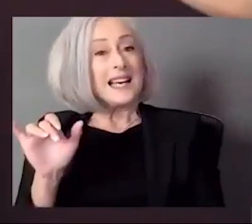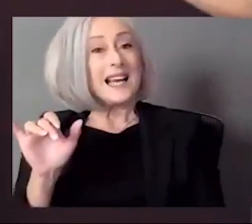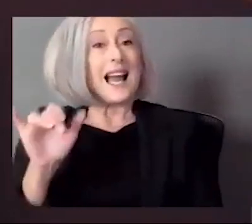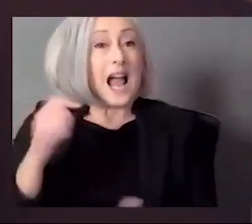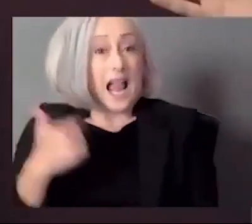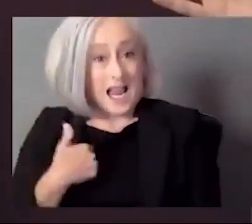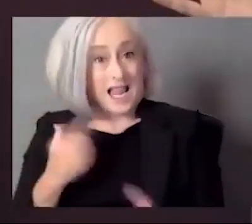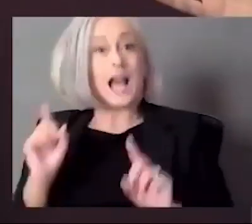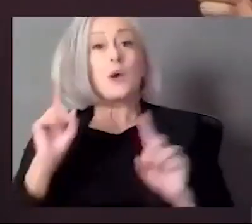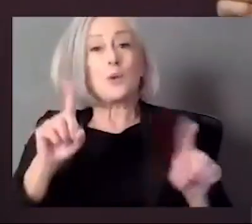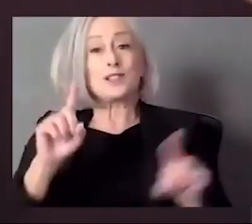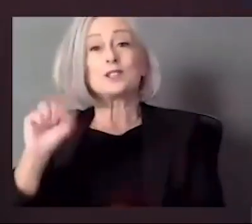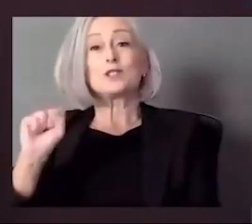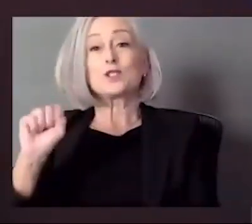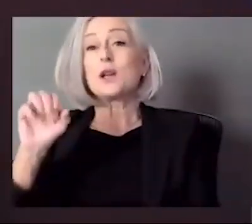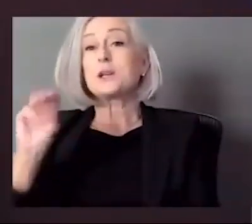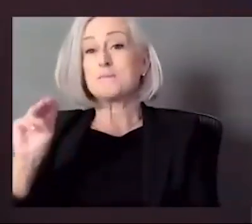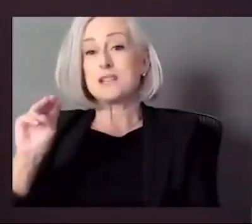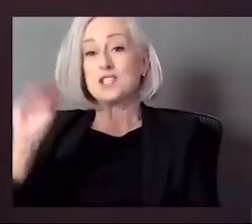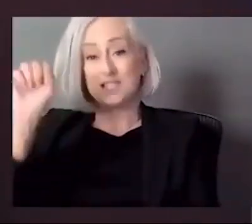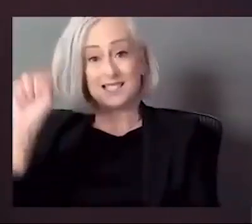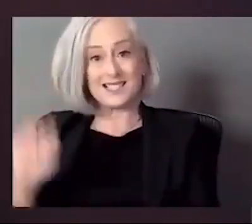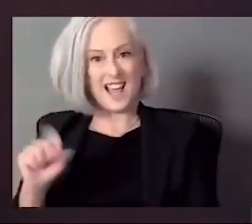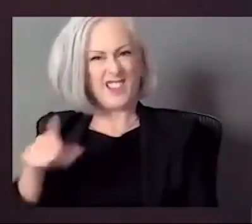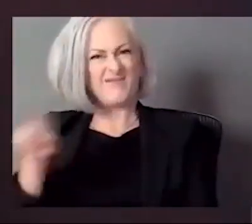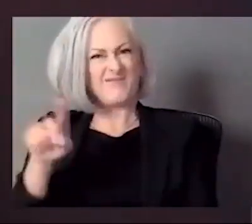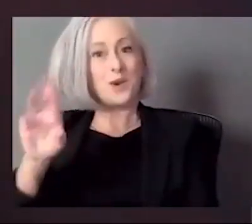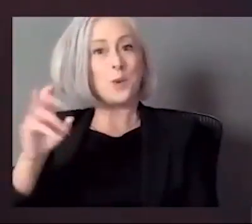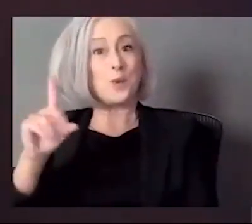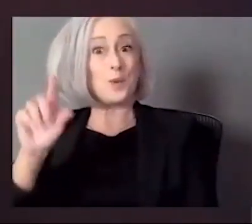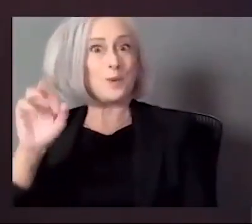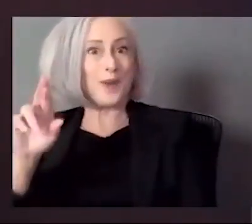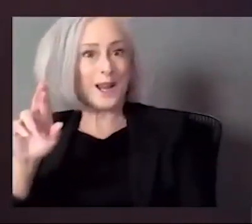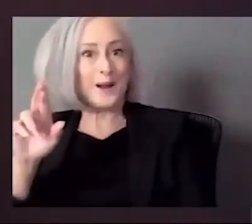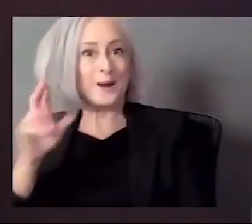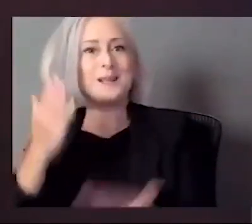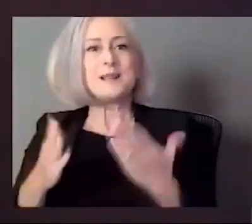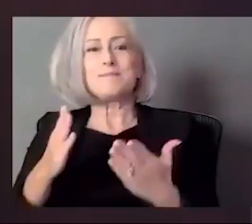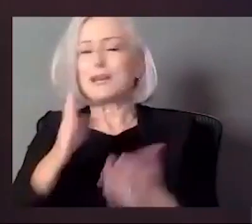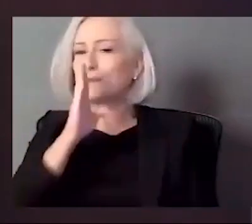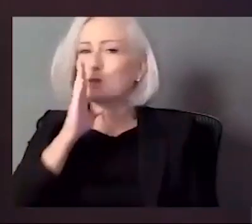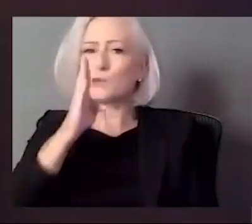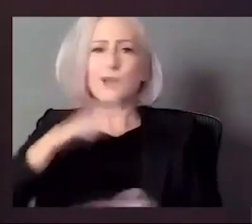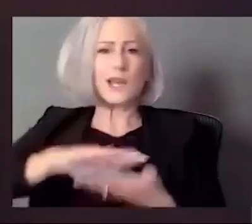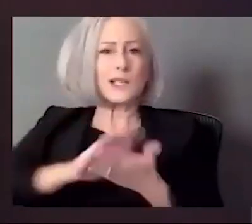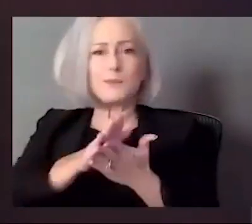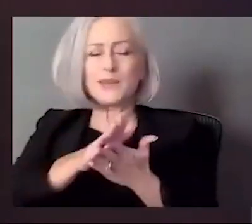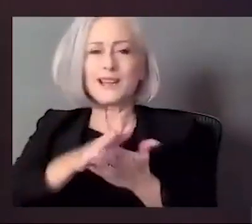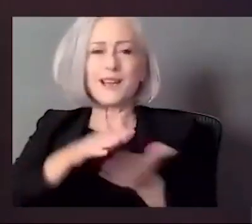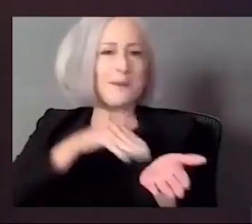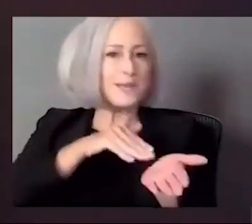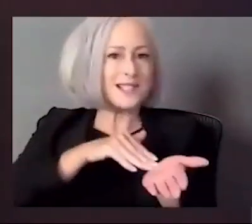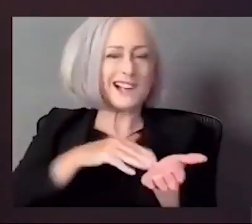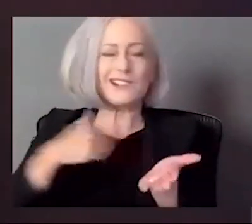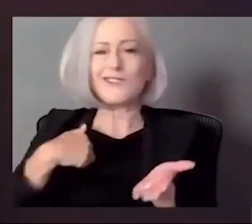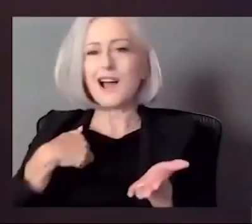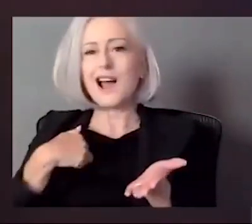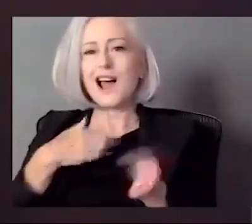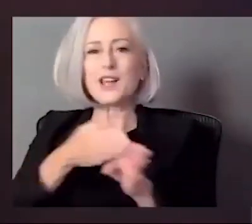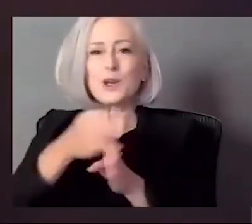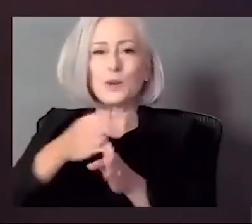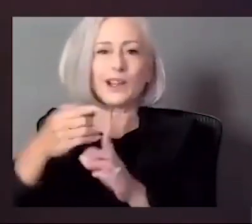Mission South for all you Raiders out there. And unlike you guys who probably took a straight path to becoming doctors, I kind of took a squiggly line on my route